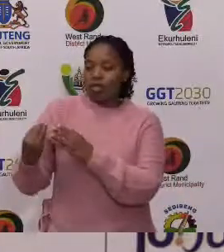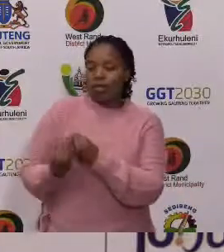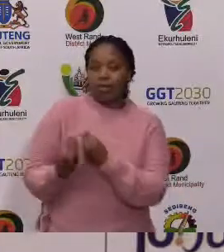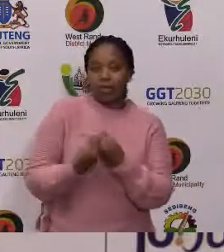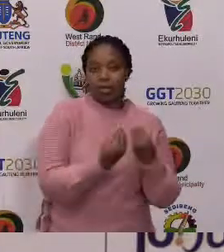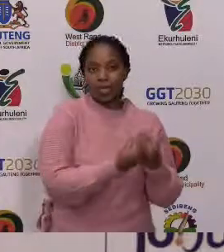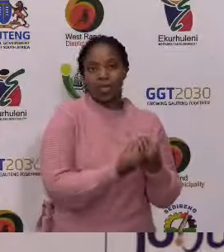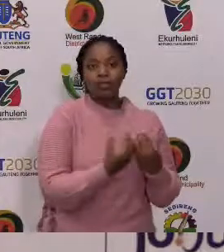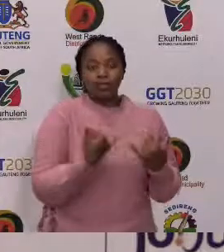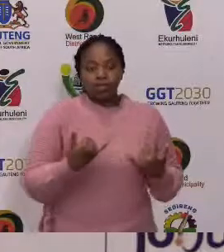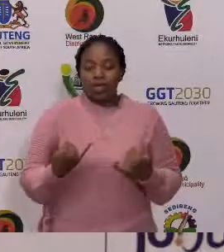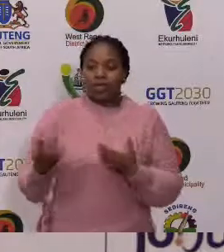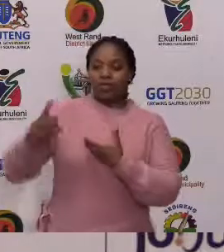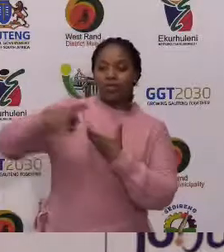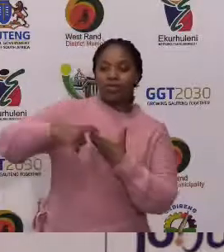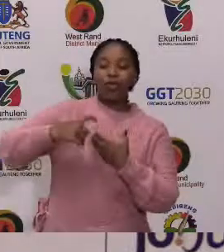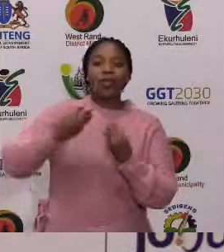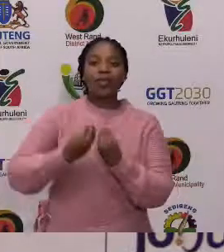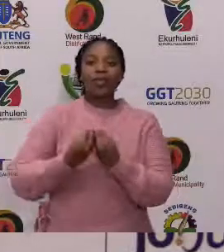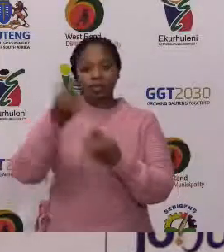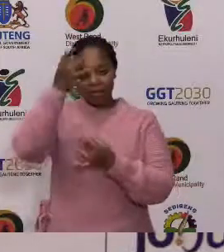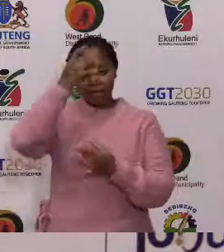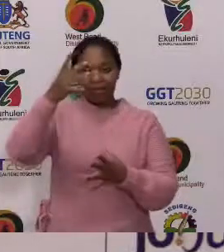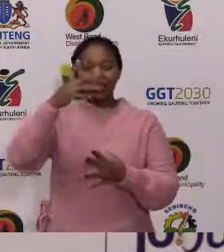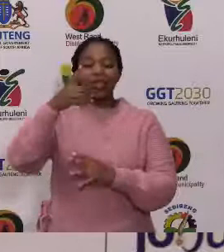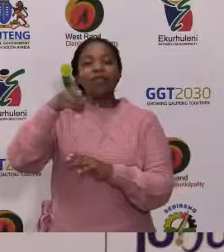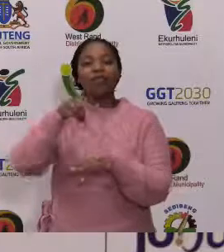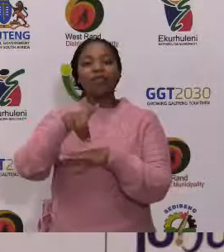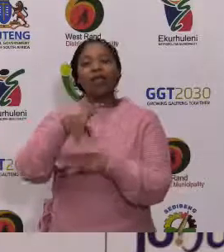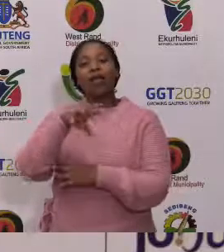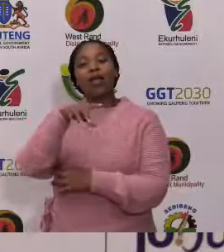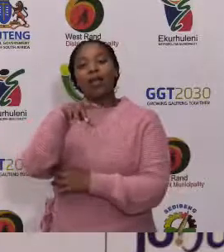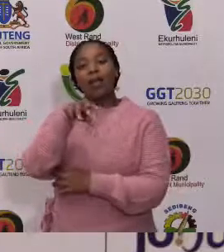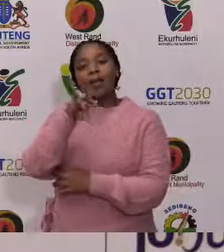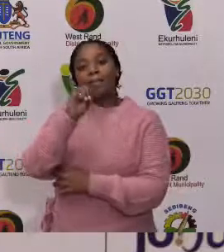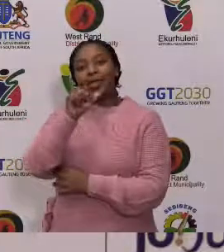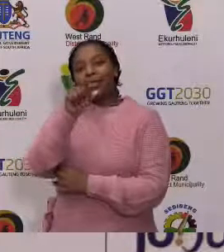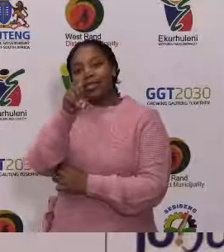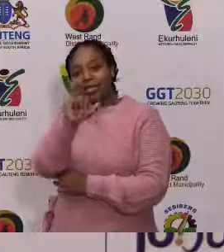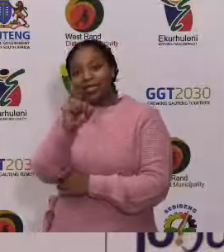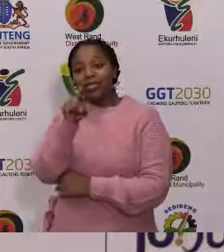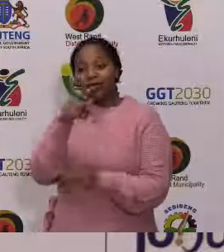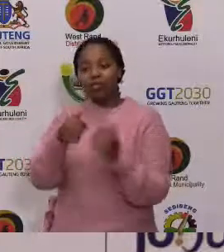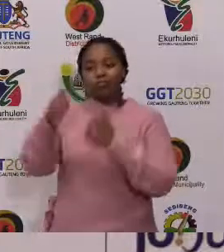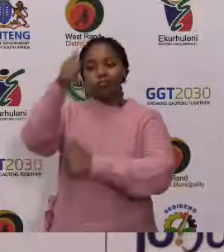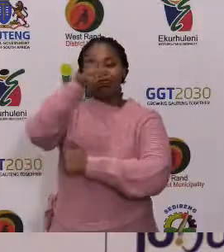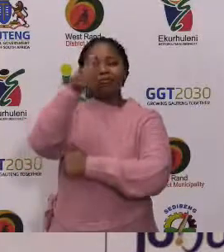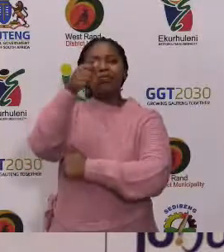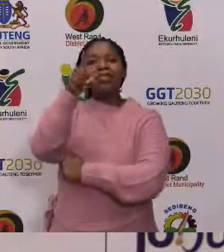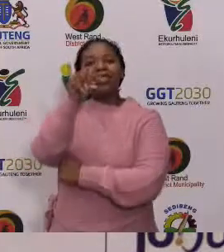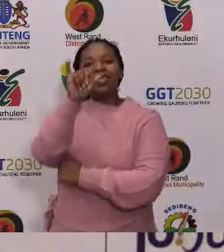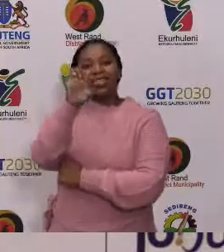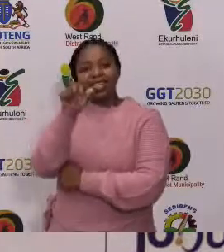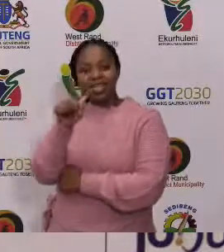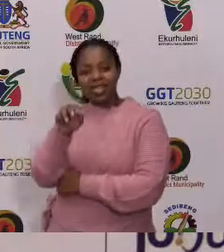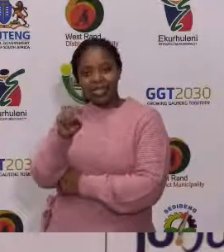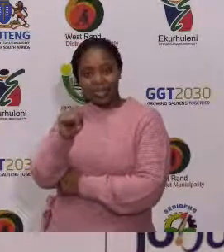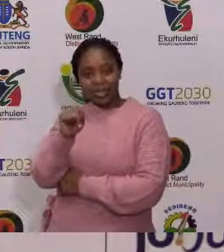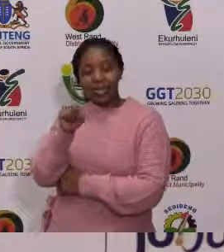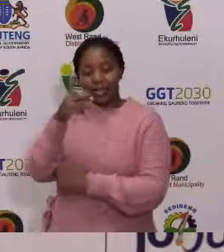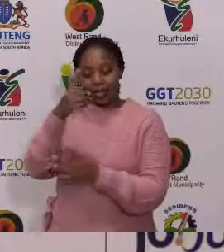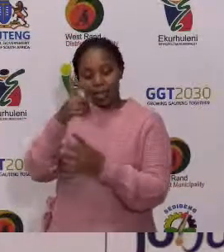Professor Madi. Professor Madi is now the Dean of Health Sciences at Wits University. He's a professor of vaccinology.